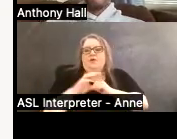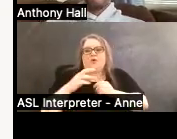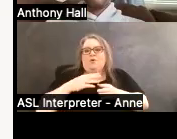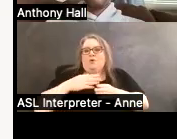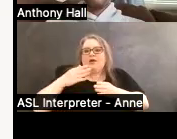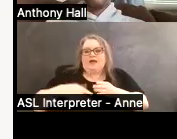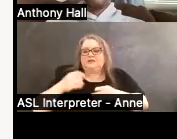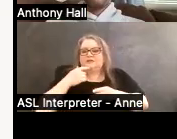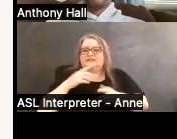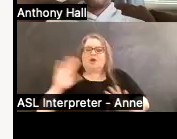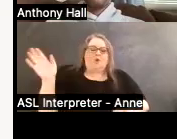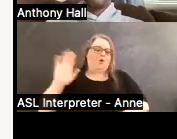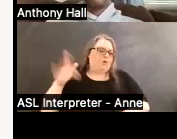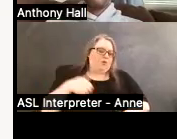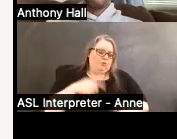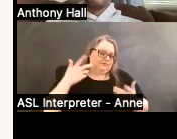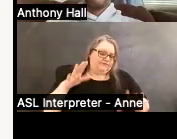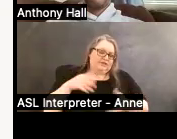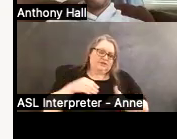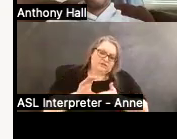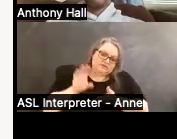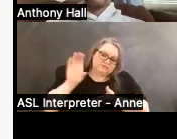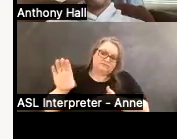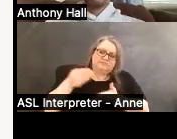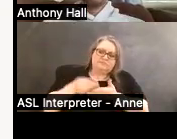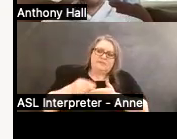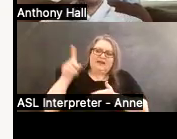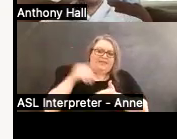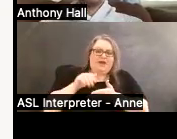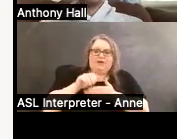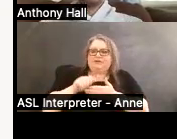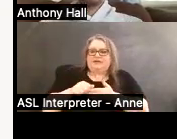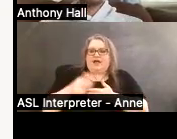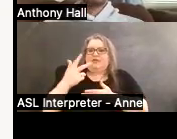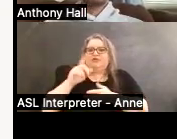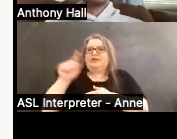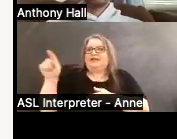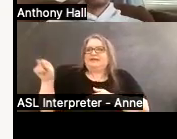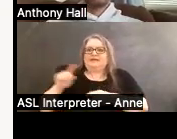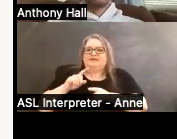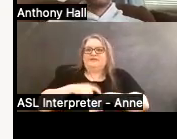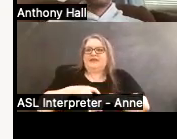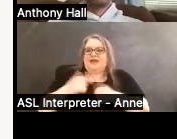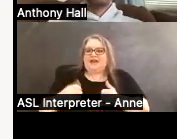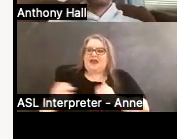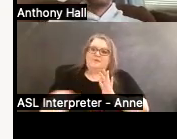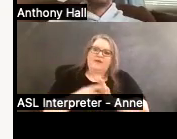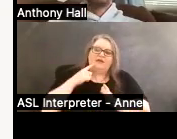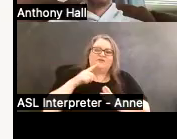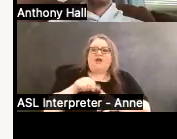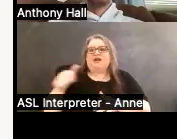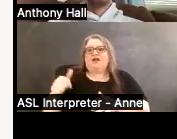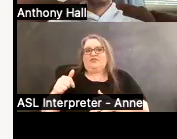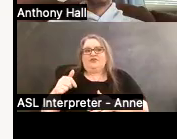say, oh no, we gave you X amount of dollars, $1,000 3 different times, and now you're coming for another